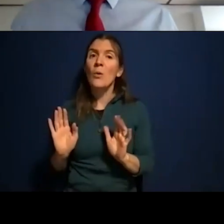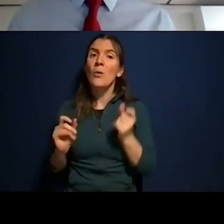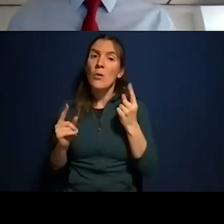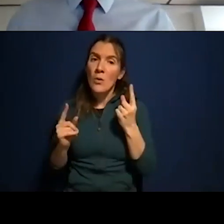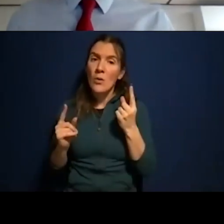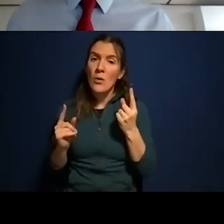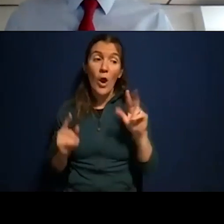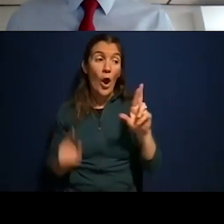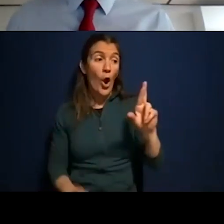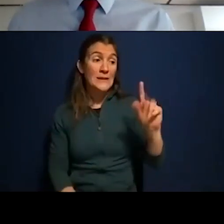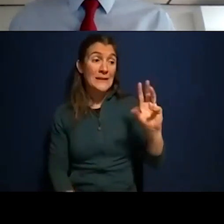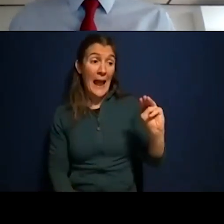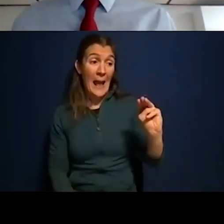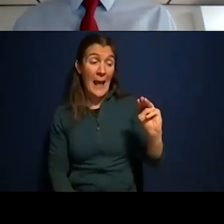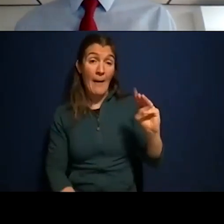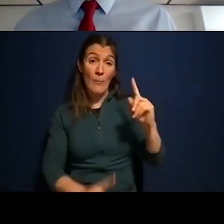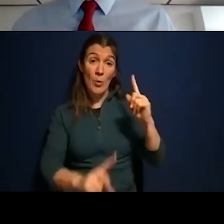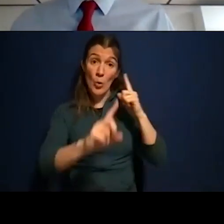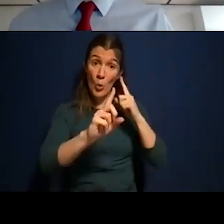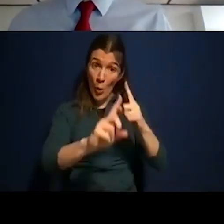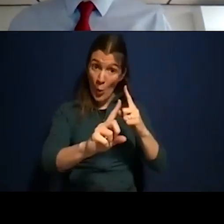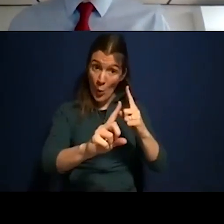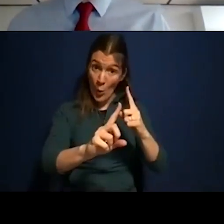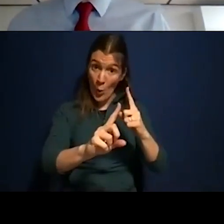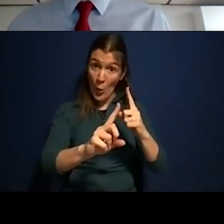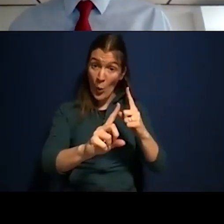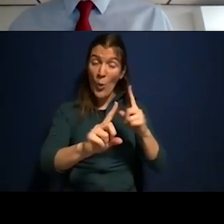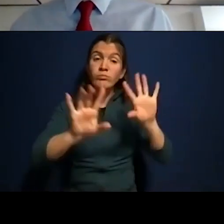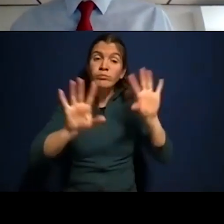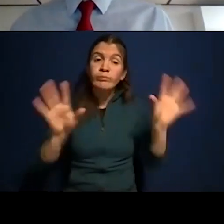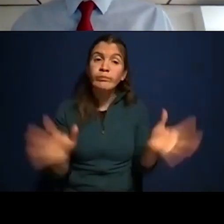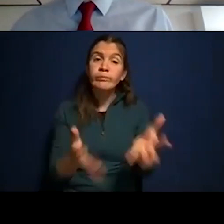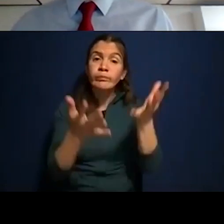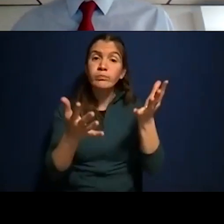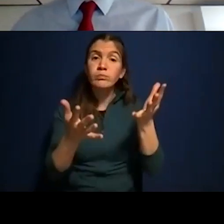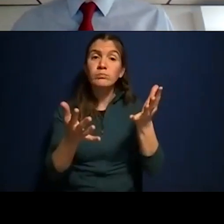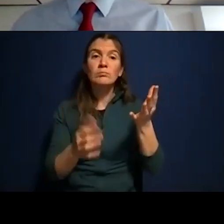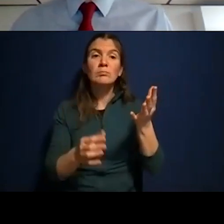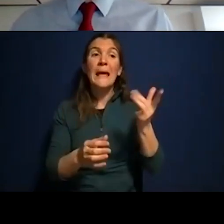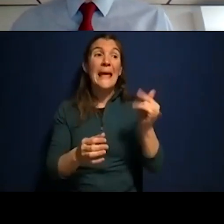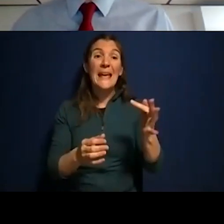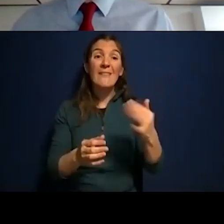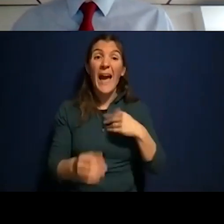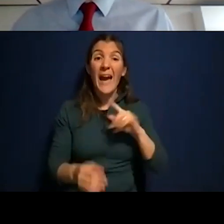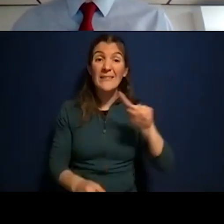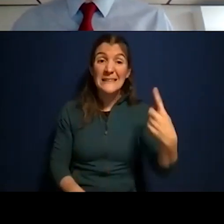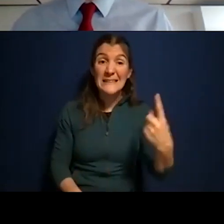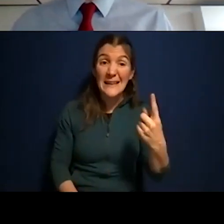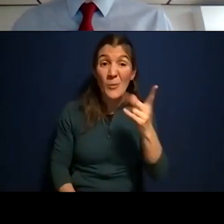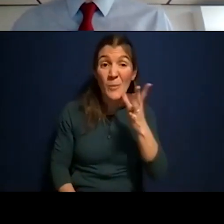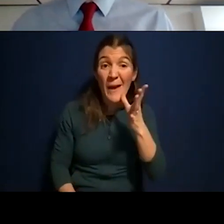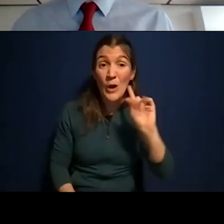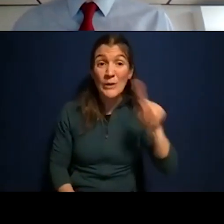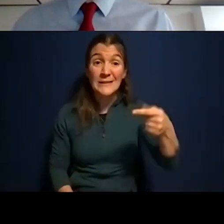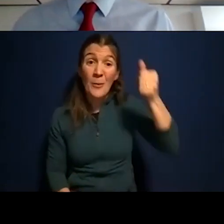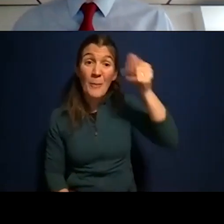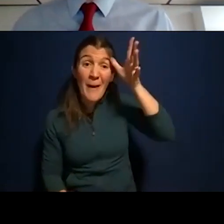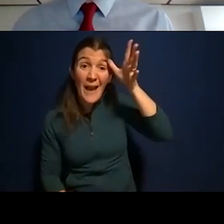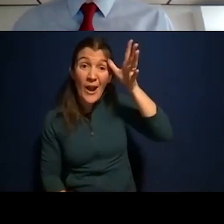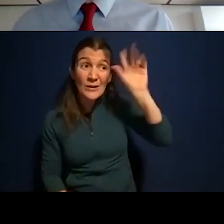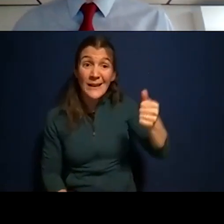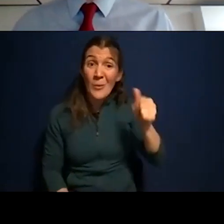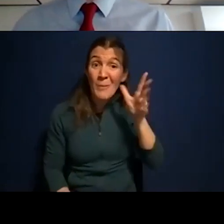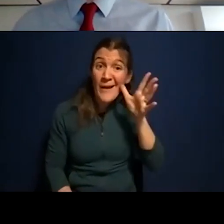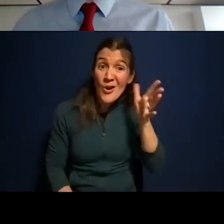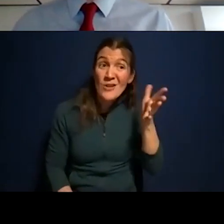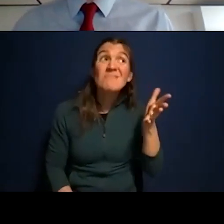what RTM was talking about was most likely a single parent household, but we could be